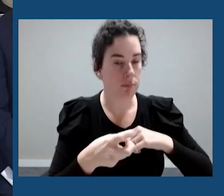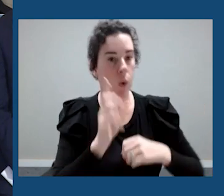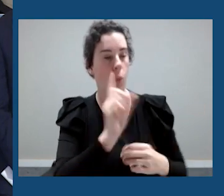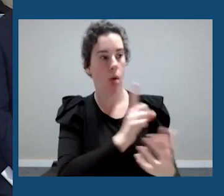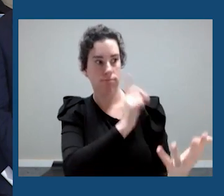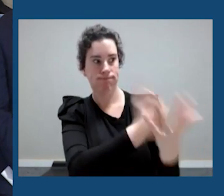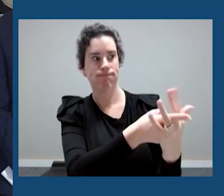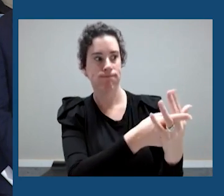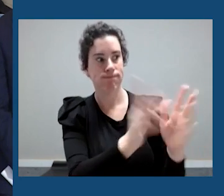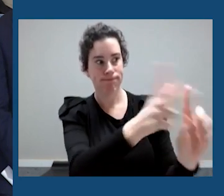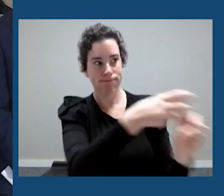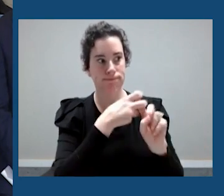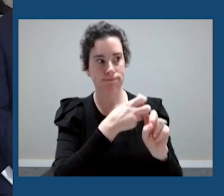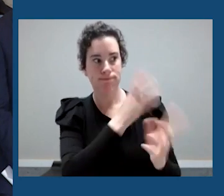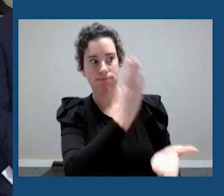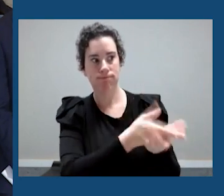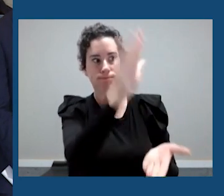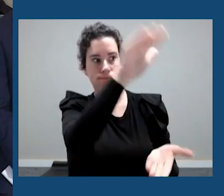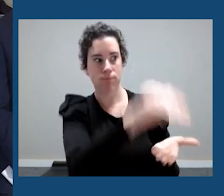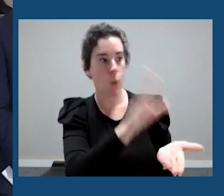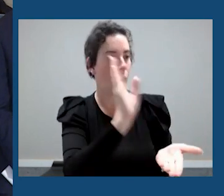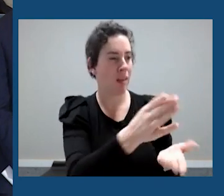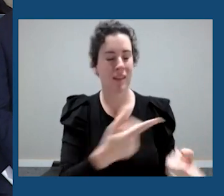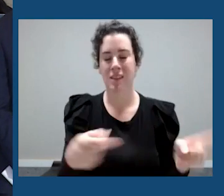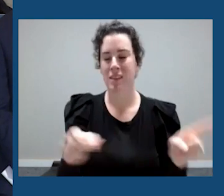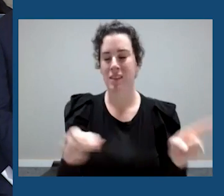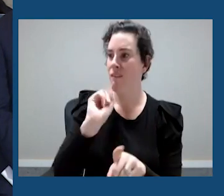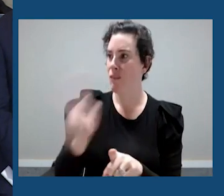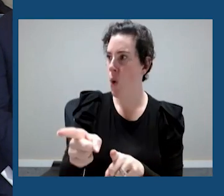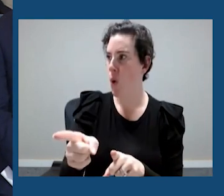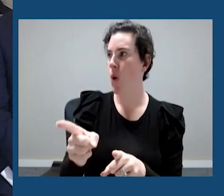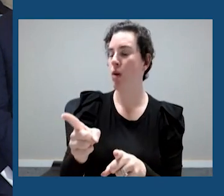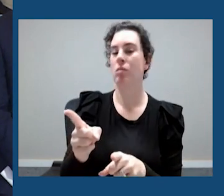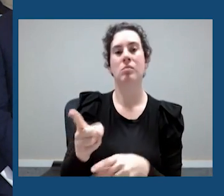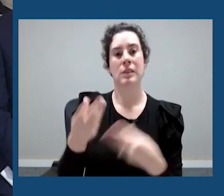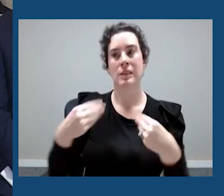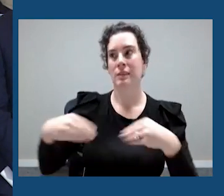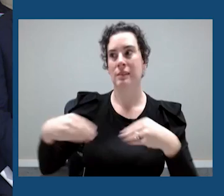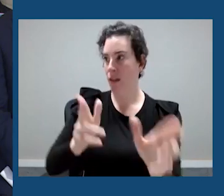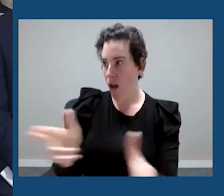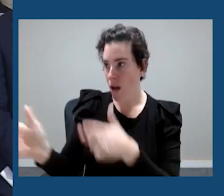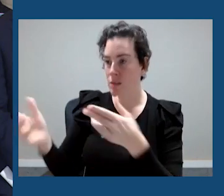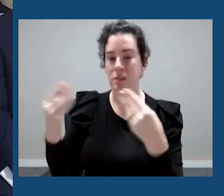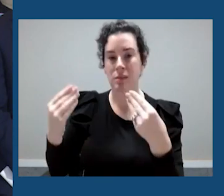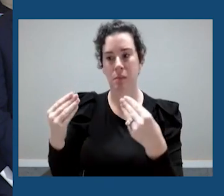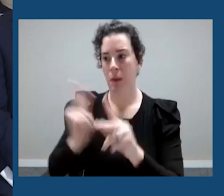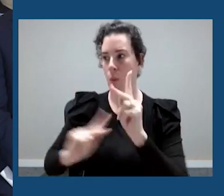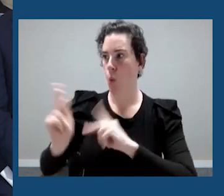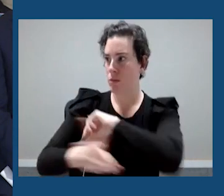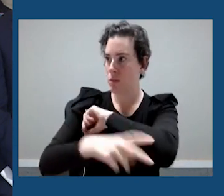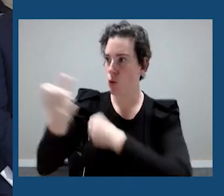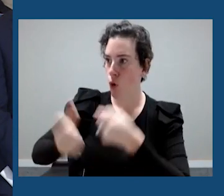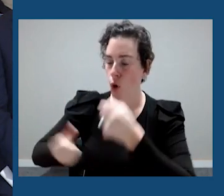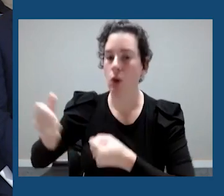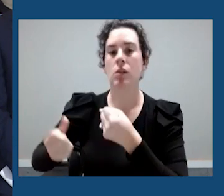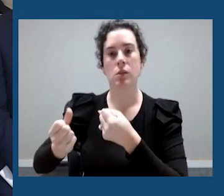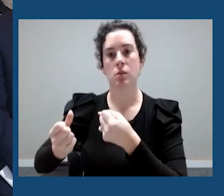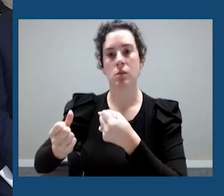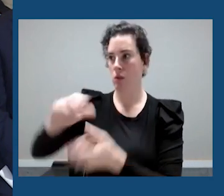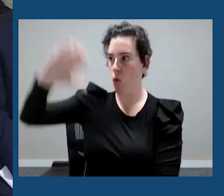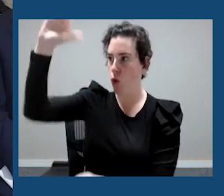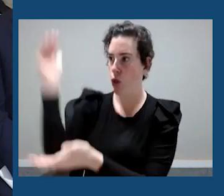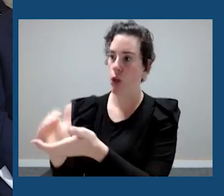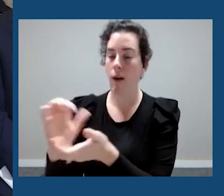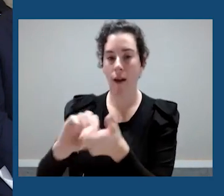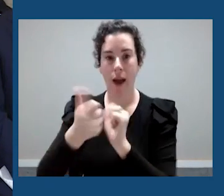and car thieves. Here's how we do it. We have a record of success. Launching specialized units, forming